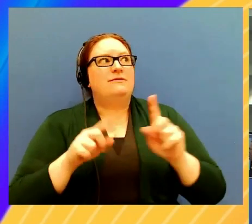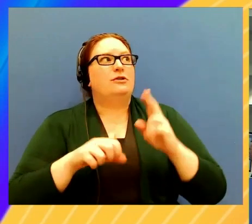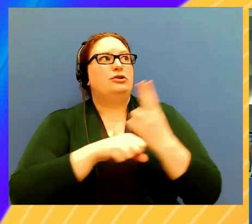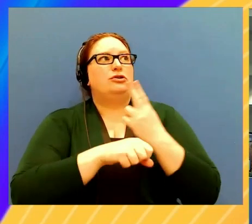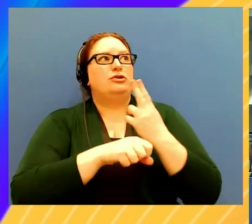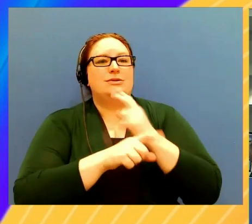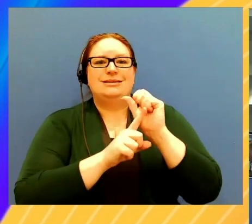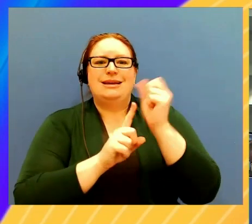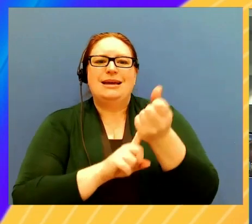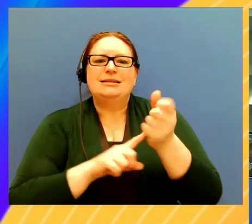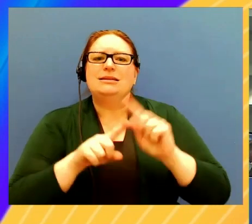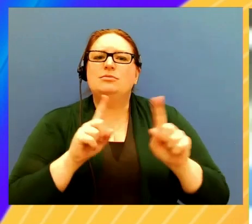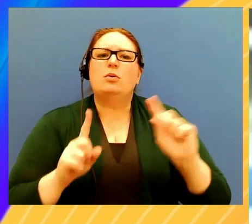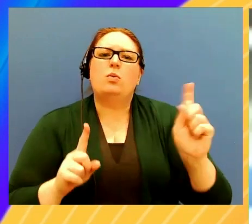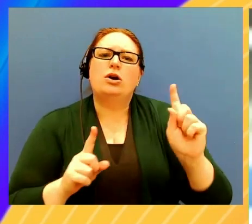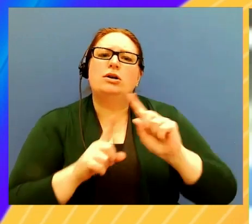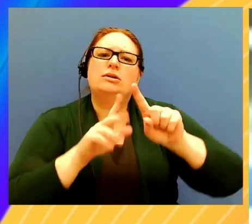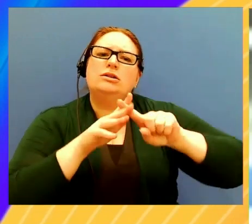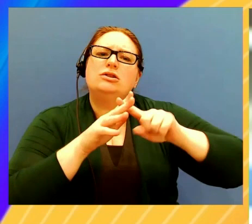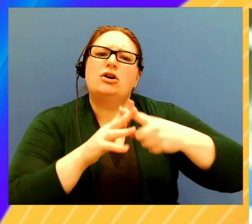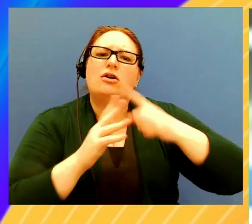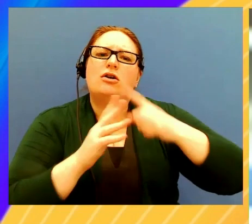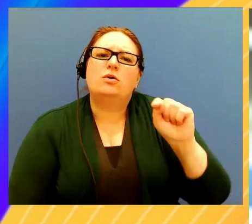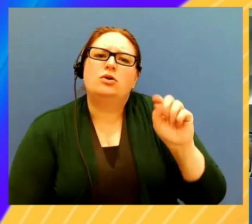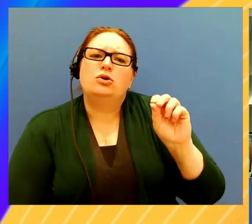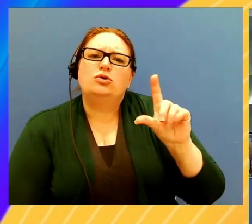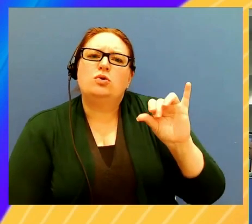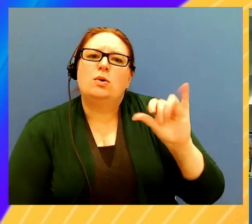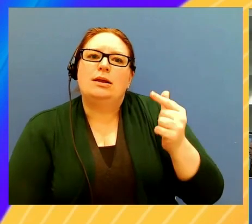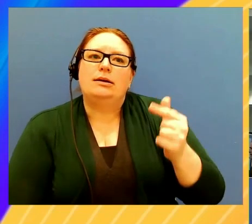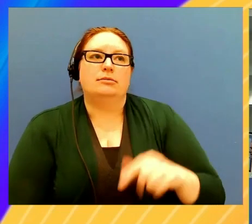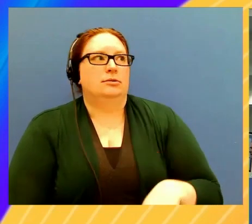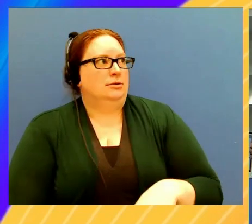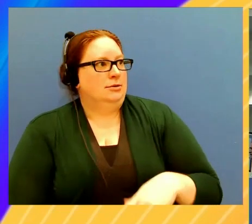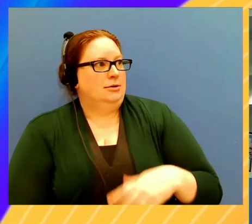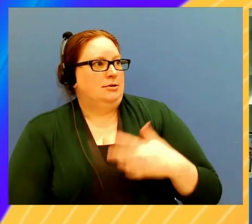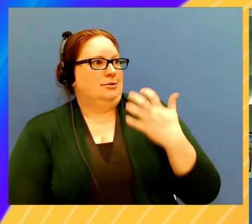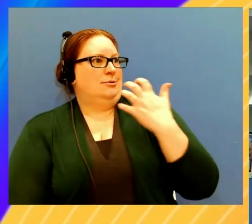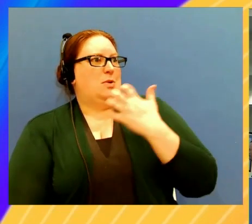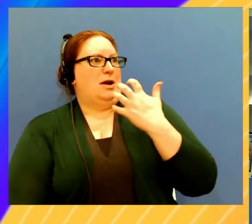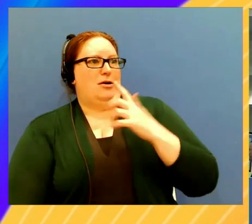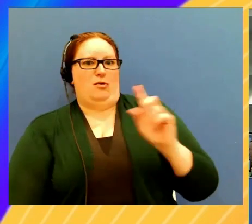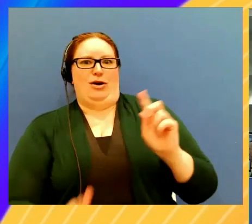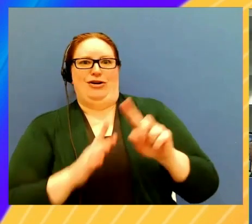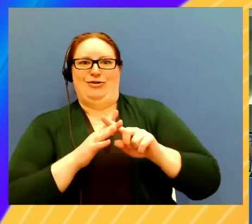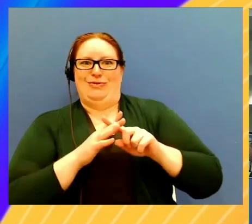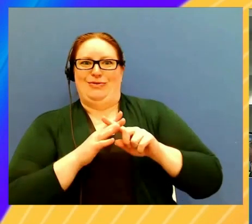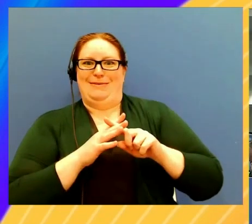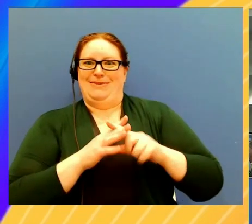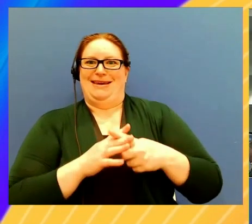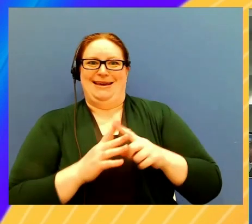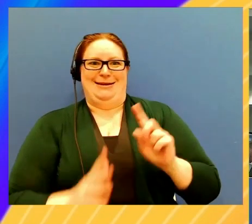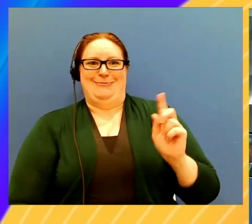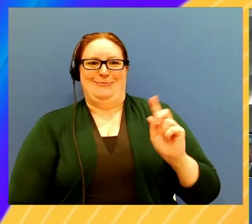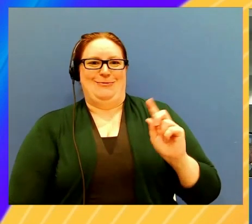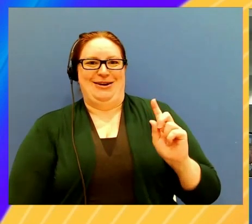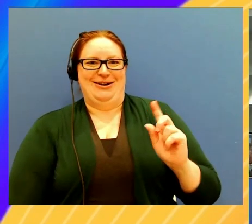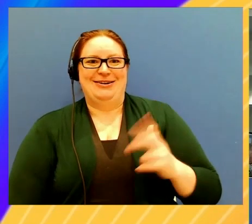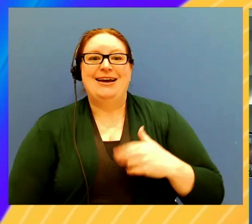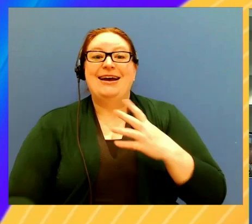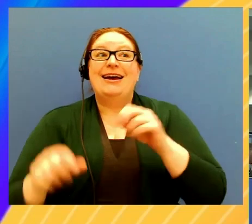when it comes to the tooling? Oh man, where do we begin? First off, but also to double back on the previous thing we mentioned that kind